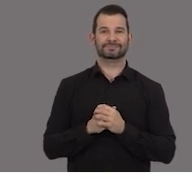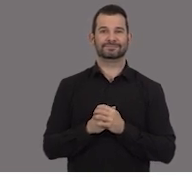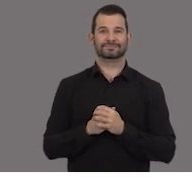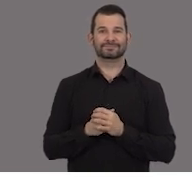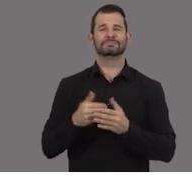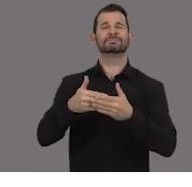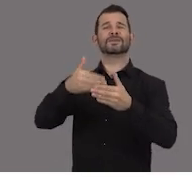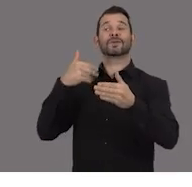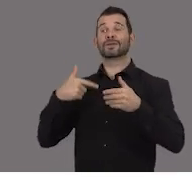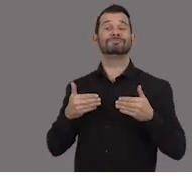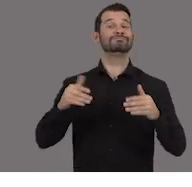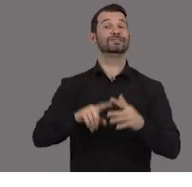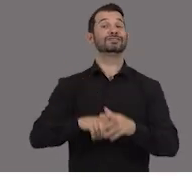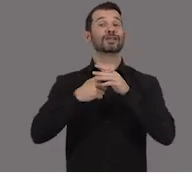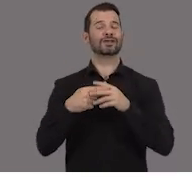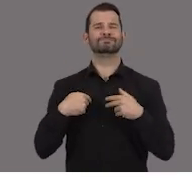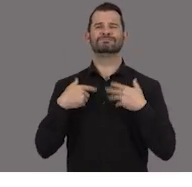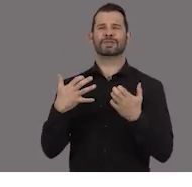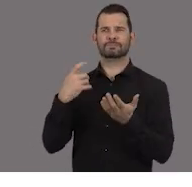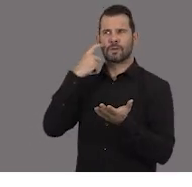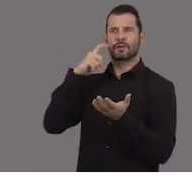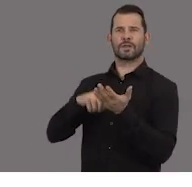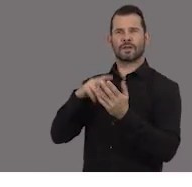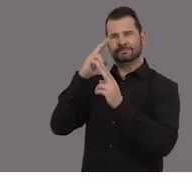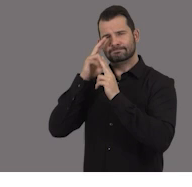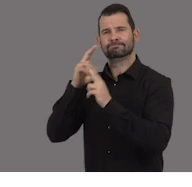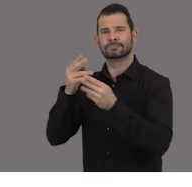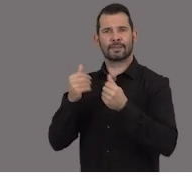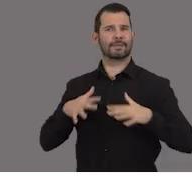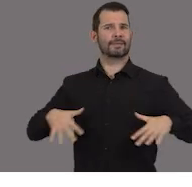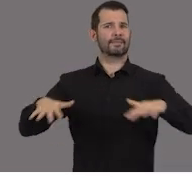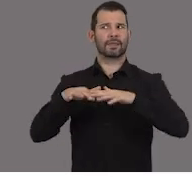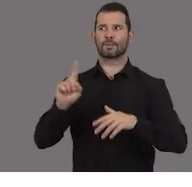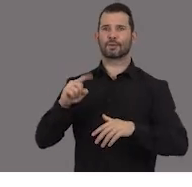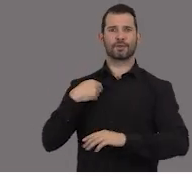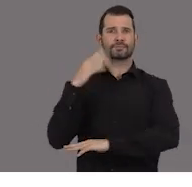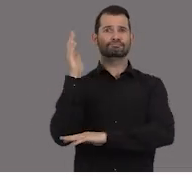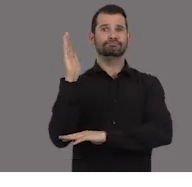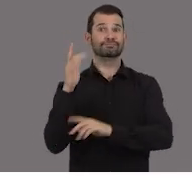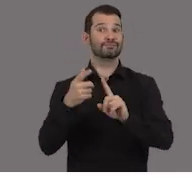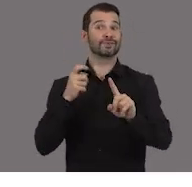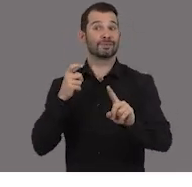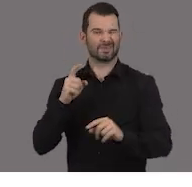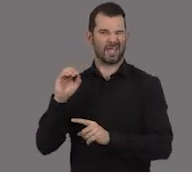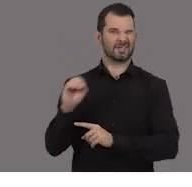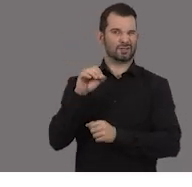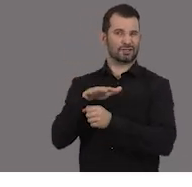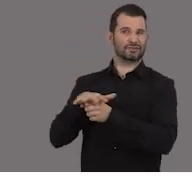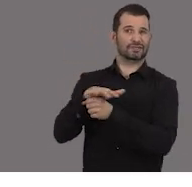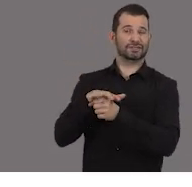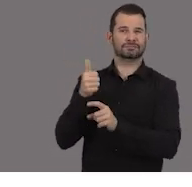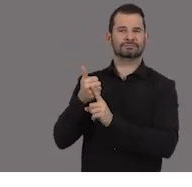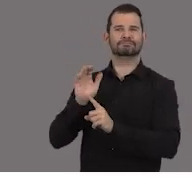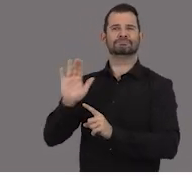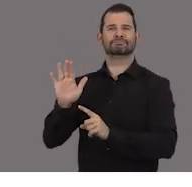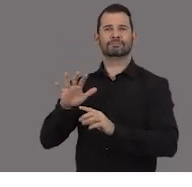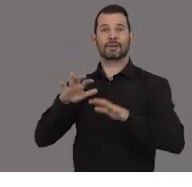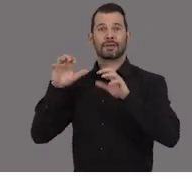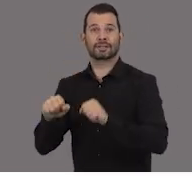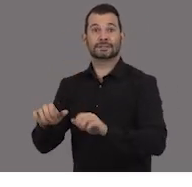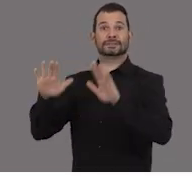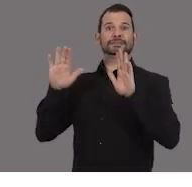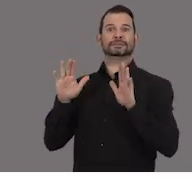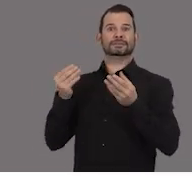Before we get started, I wish to acknowledge that the land on which I'm presenting from, in the Ontario region, is the